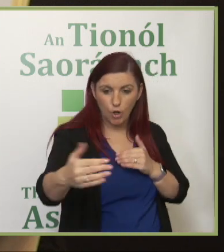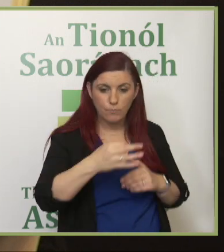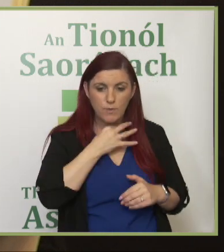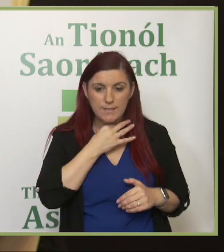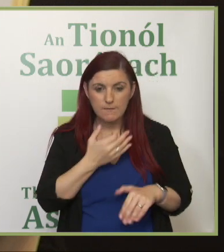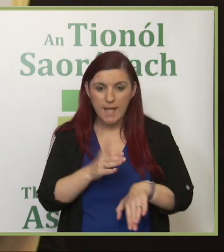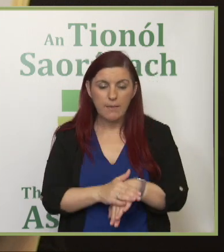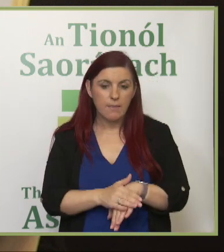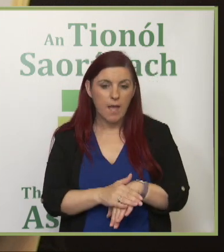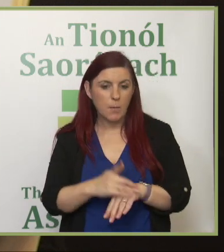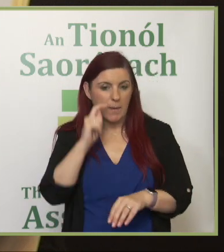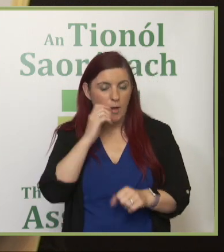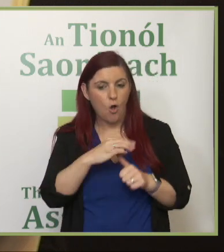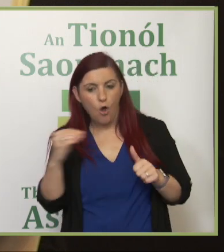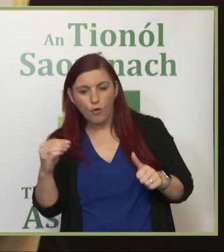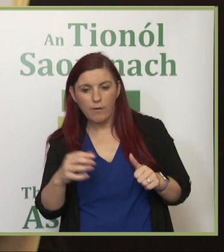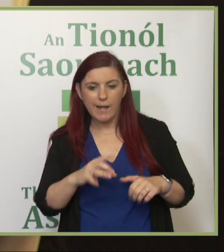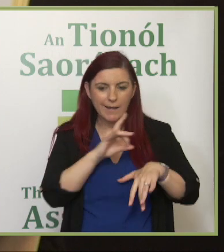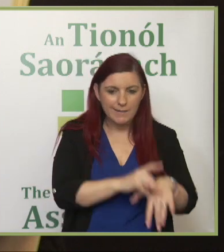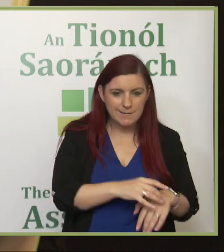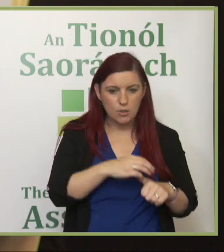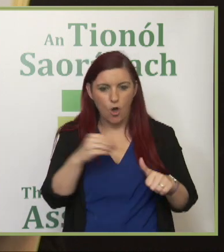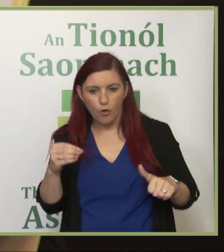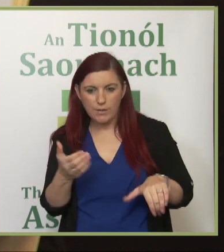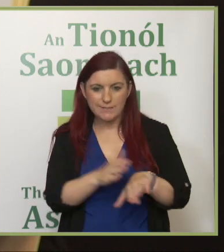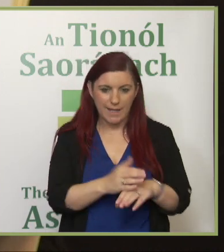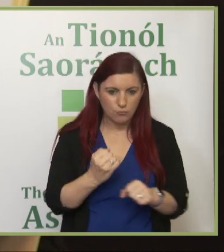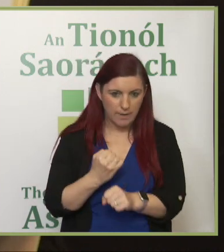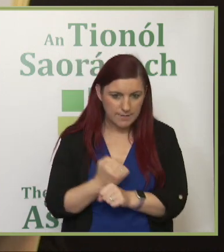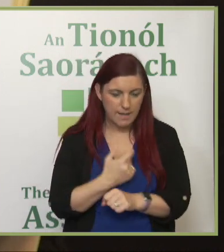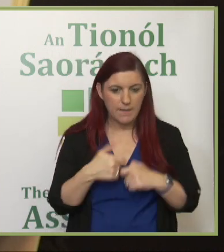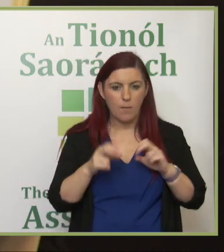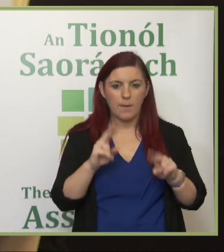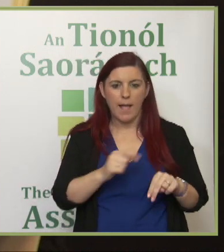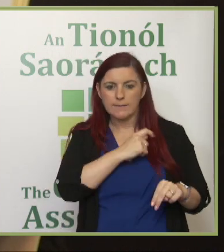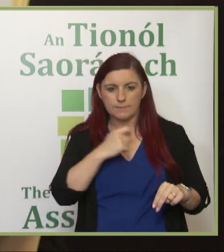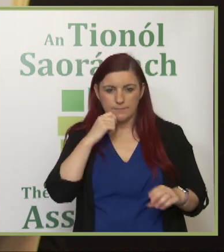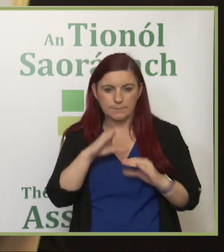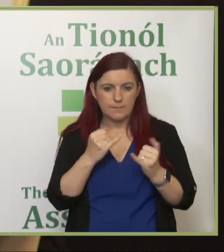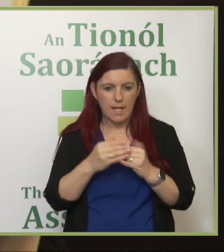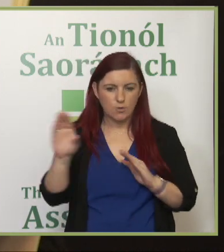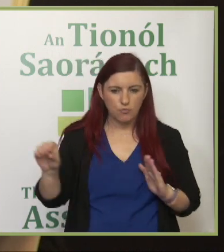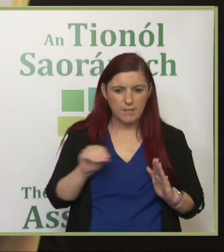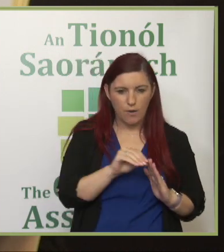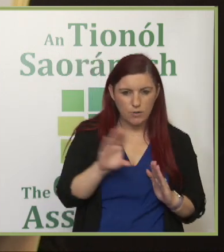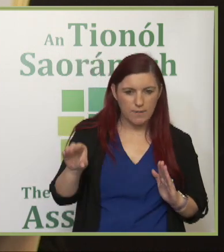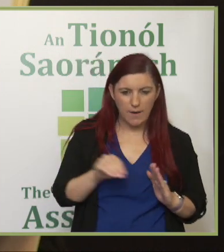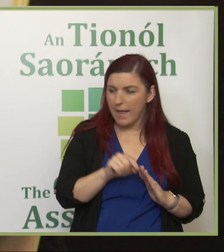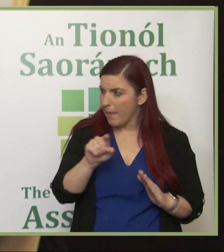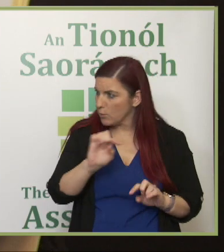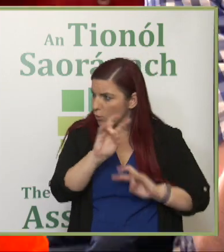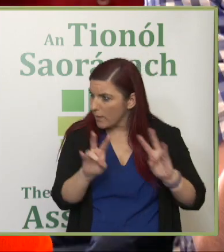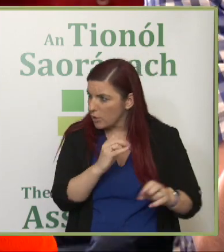ailments and morbidities, we can look at risk in terms of cancer and things like that. Is that what your question's